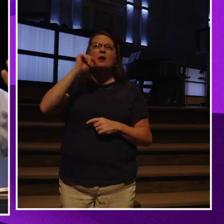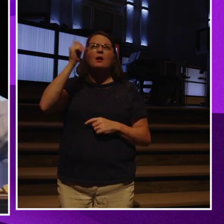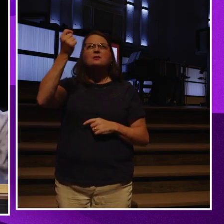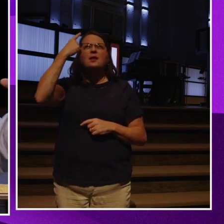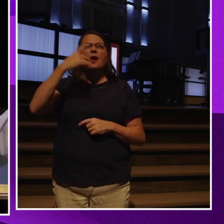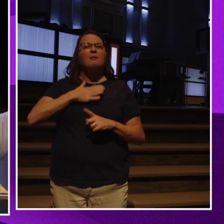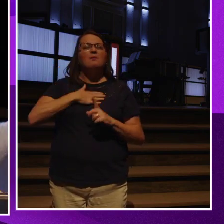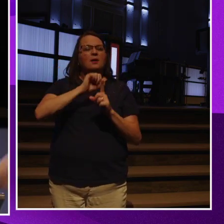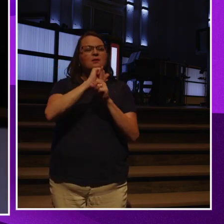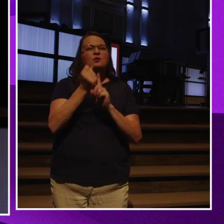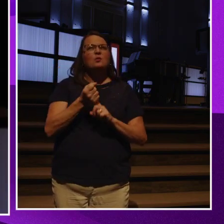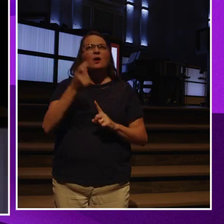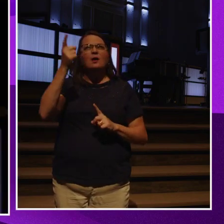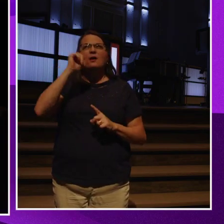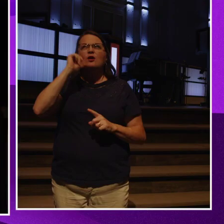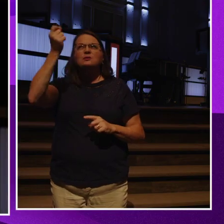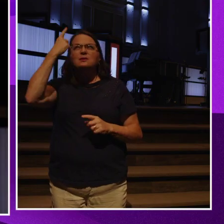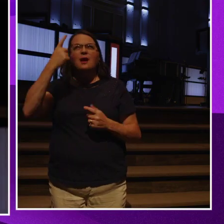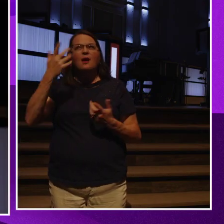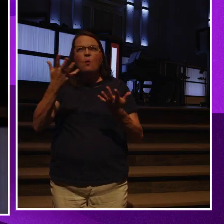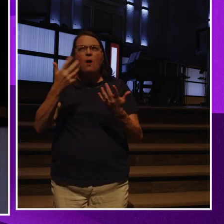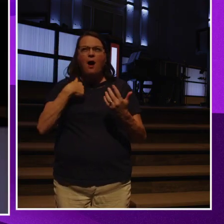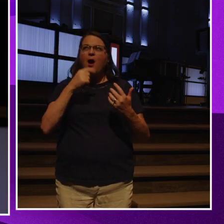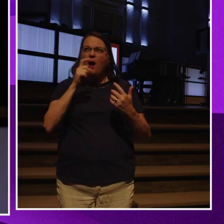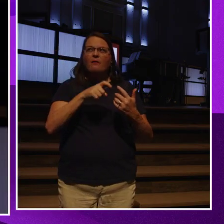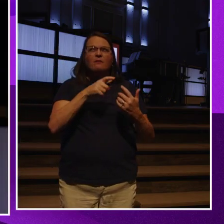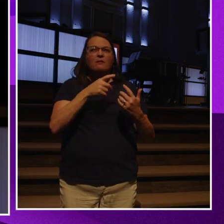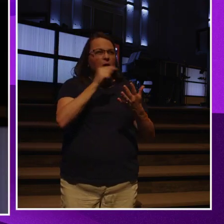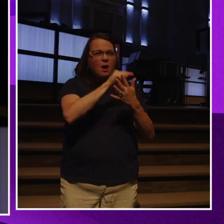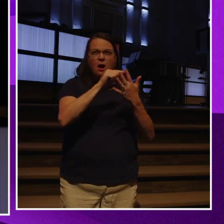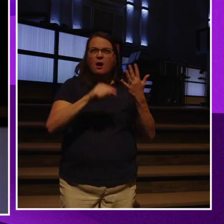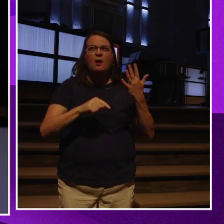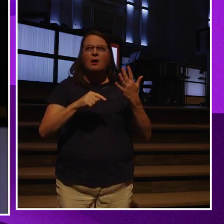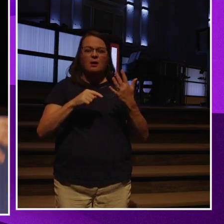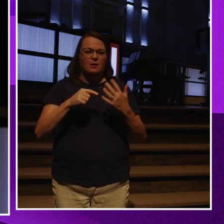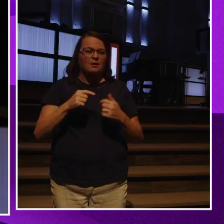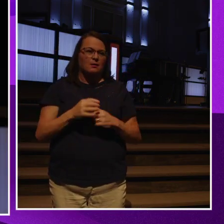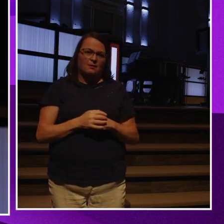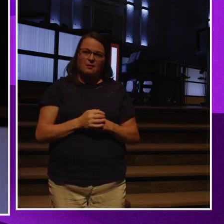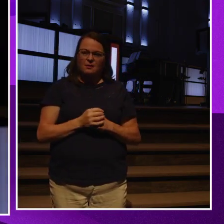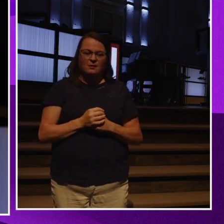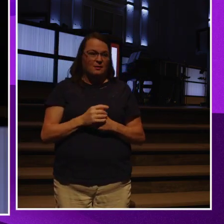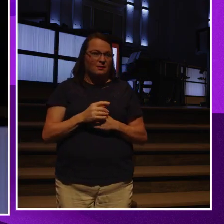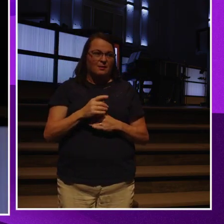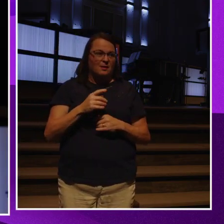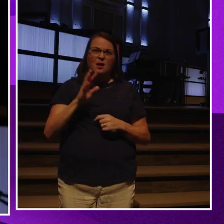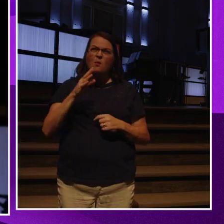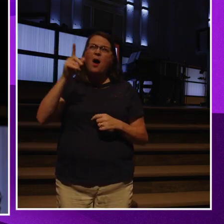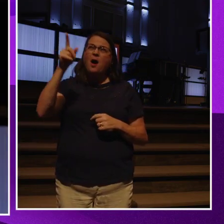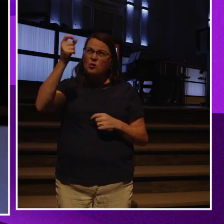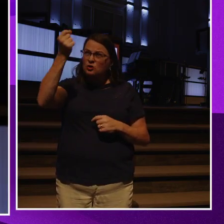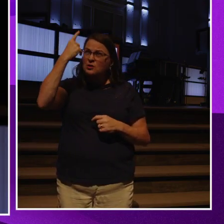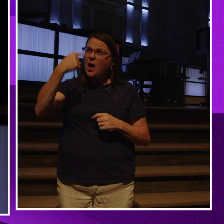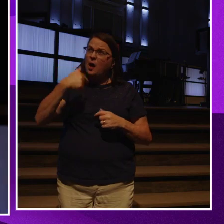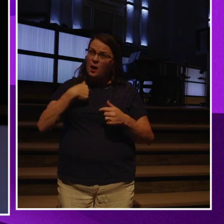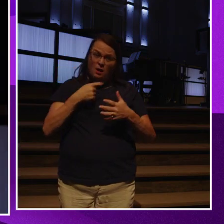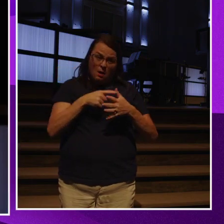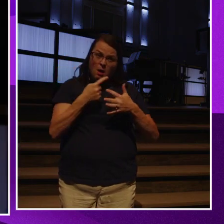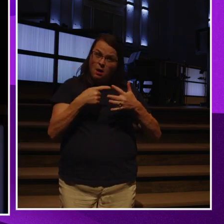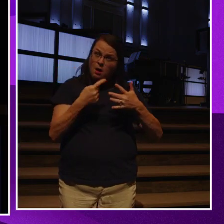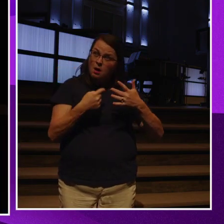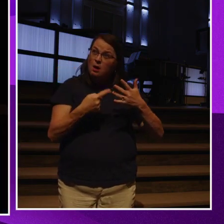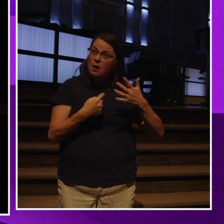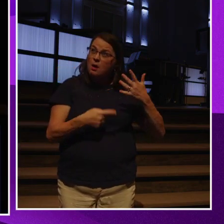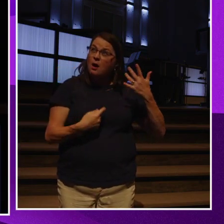knew everything that I'm dealing with, God. We deal with that in the church. Do you know all the things that I'm having to deal with? Why I want it this way?